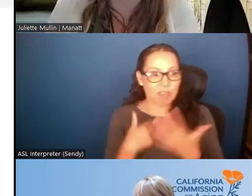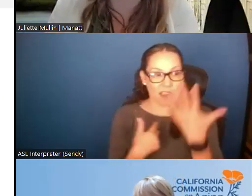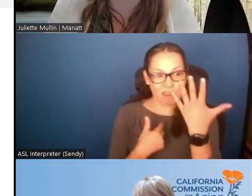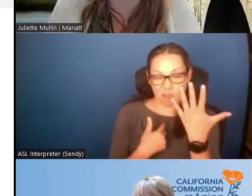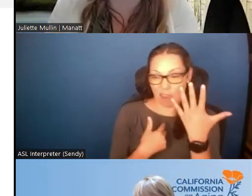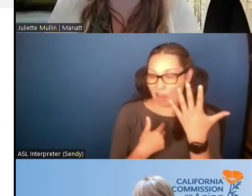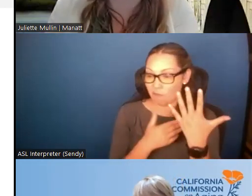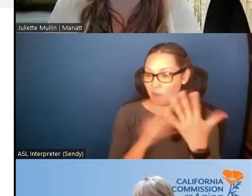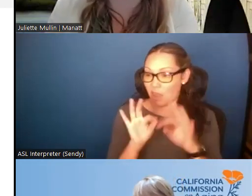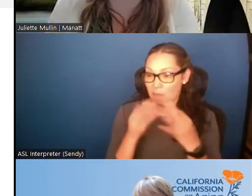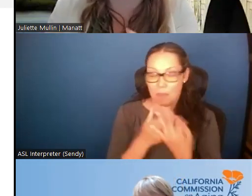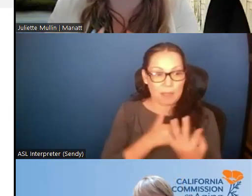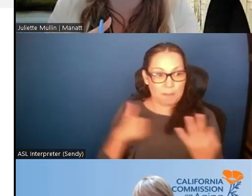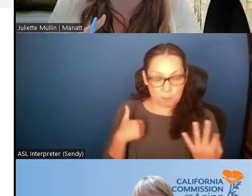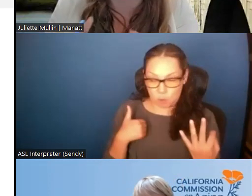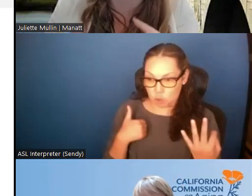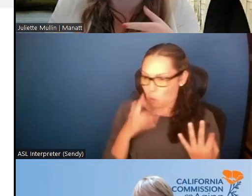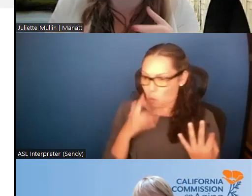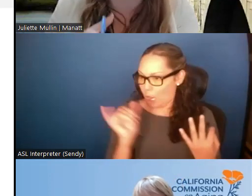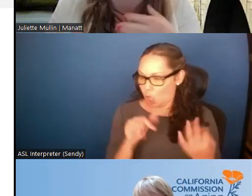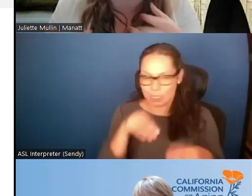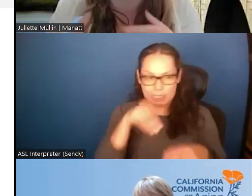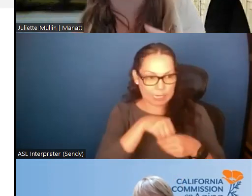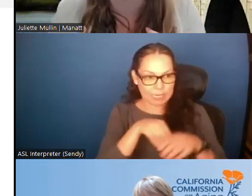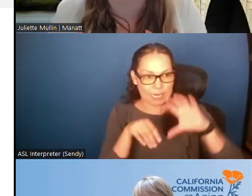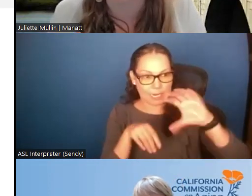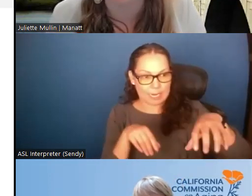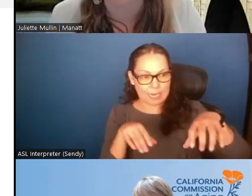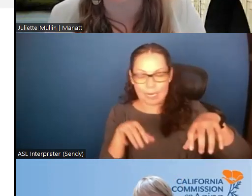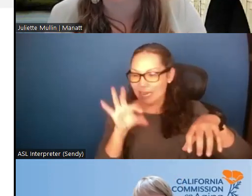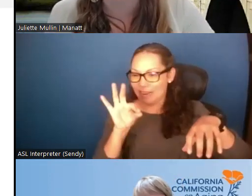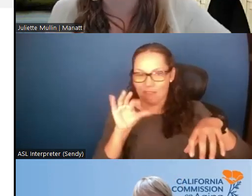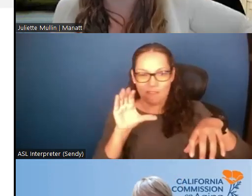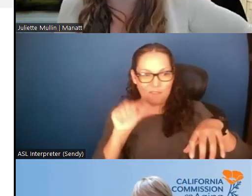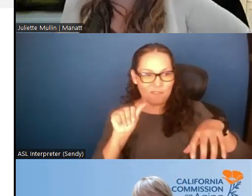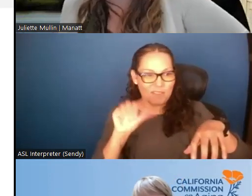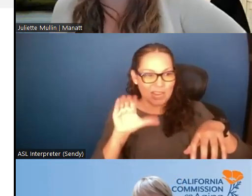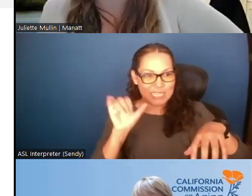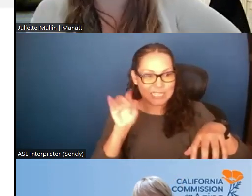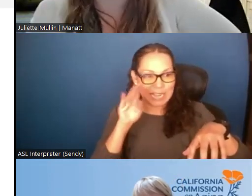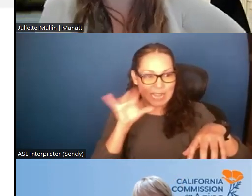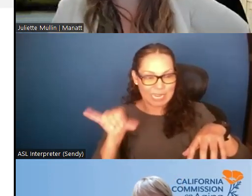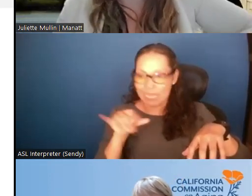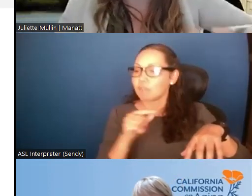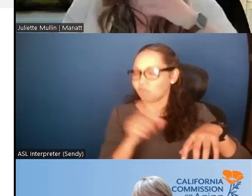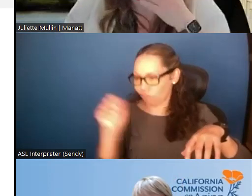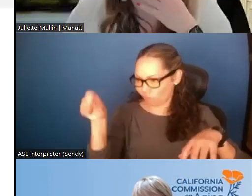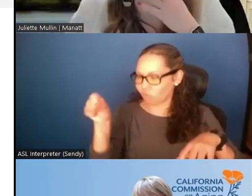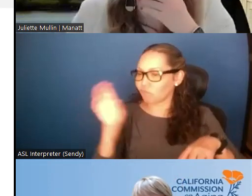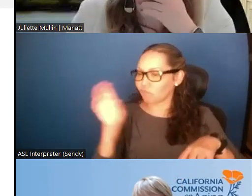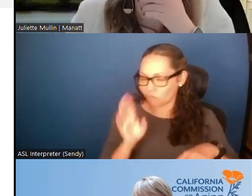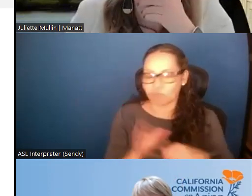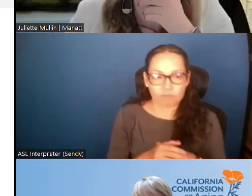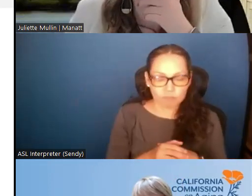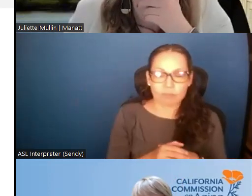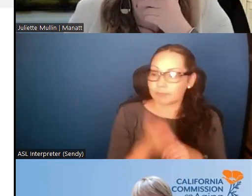point in time in the facility, and what is a standard for simultaneous visitation? Yeah, it's a great call. Thank